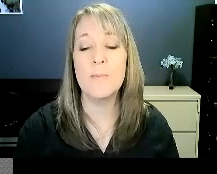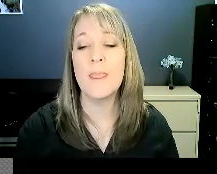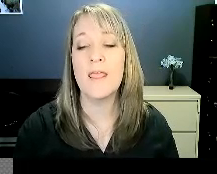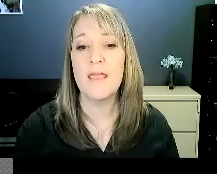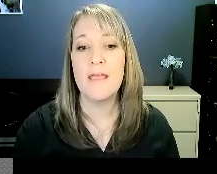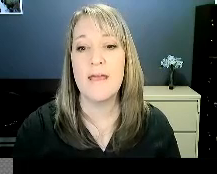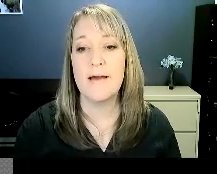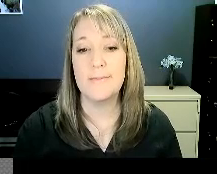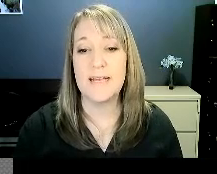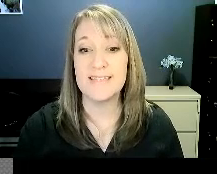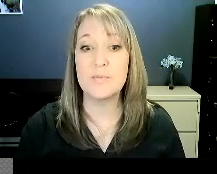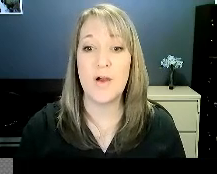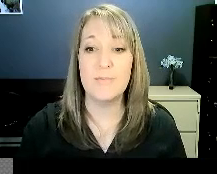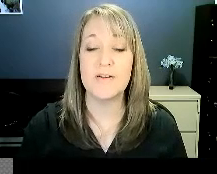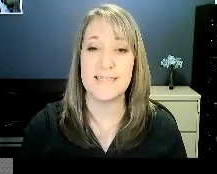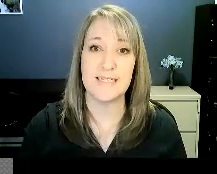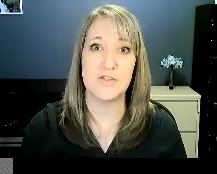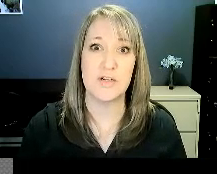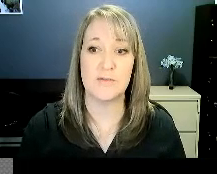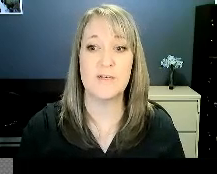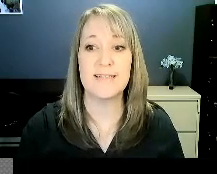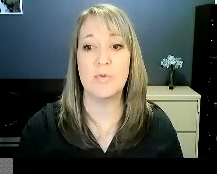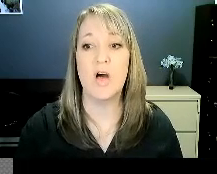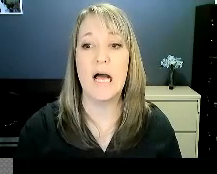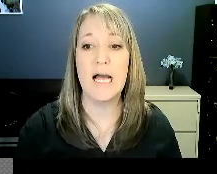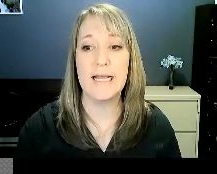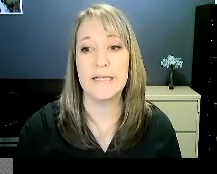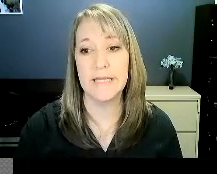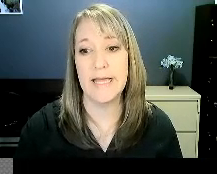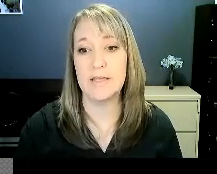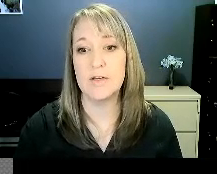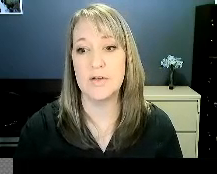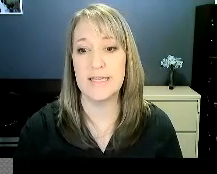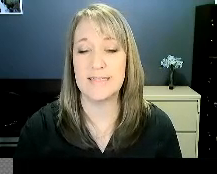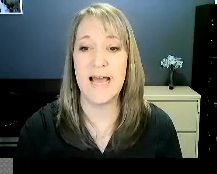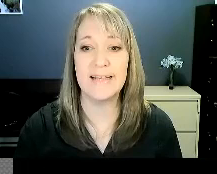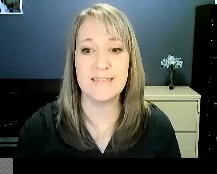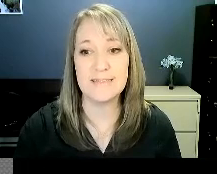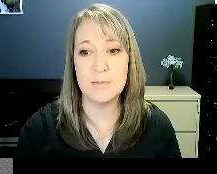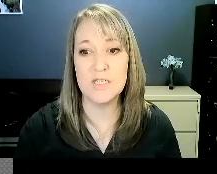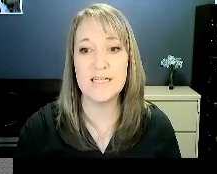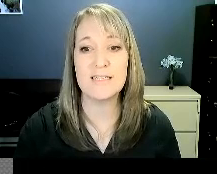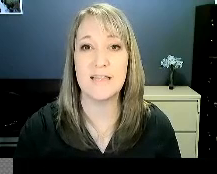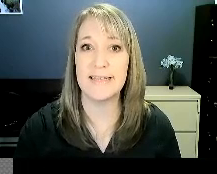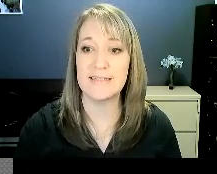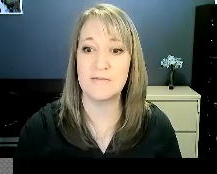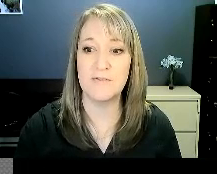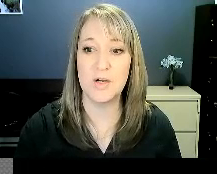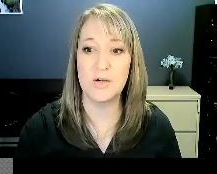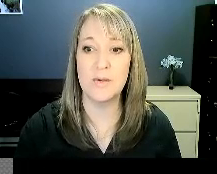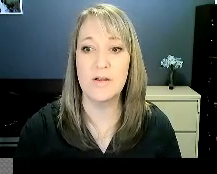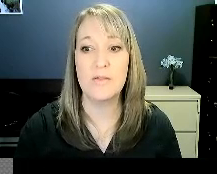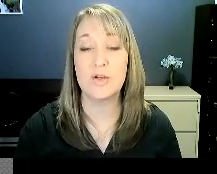SVO, as their primary sentence structure. For example, I like cookies. I is the subject, like is